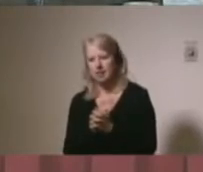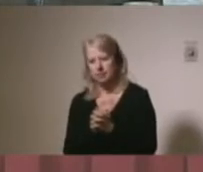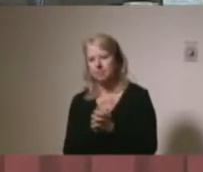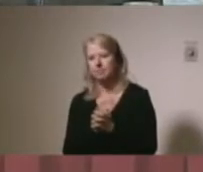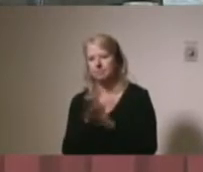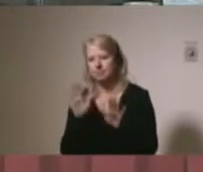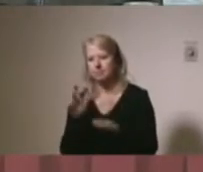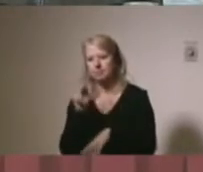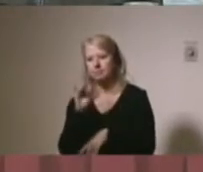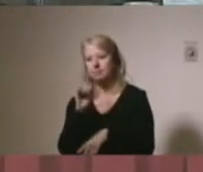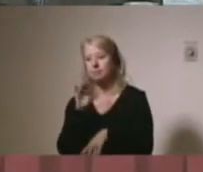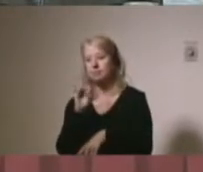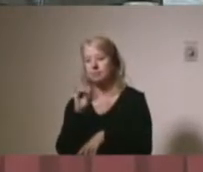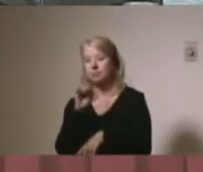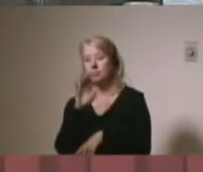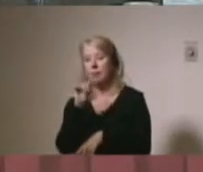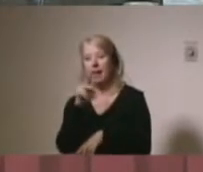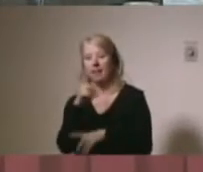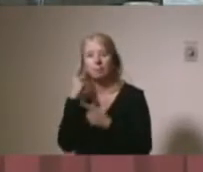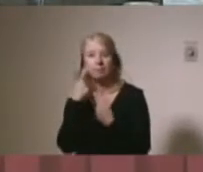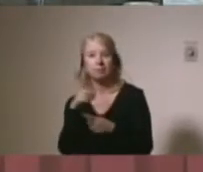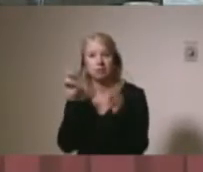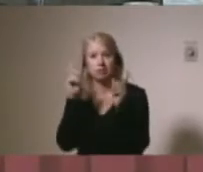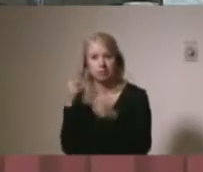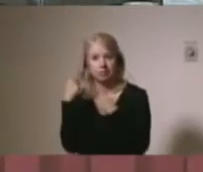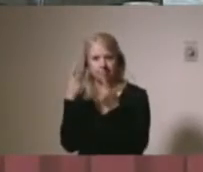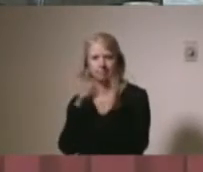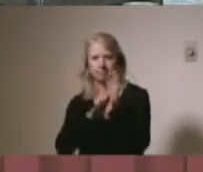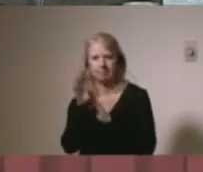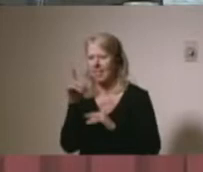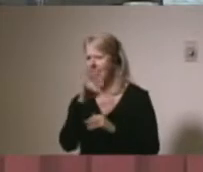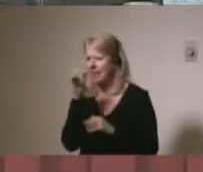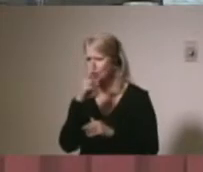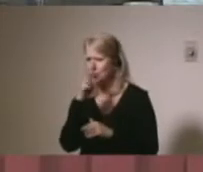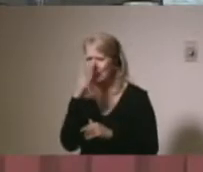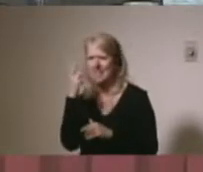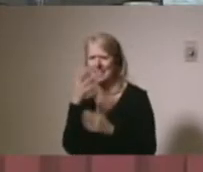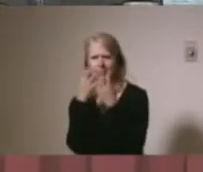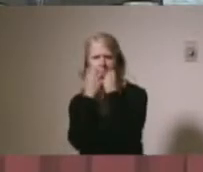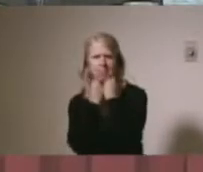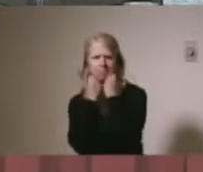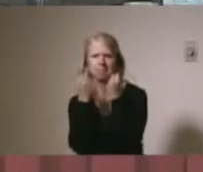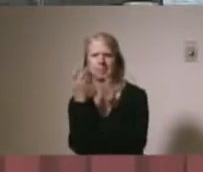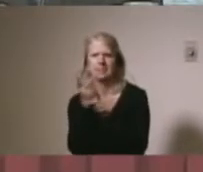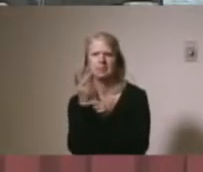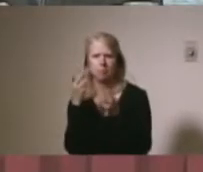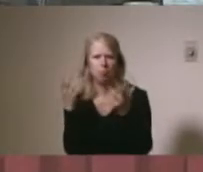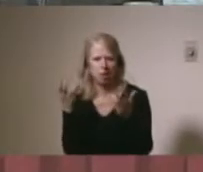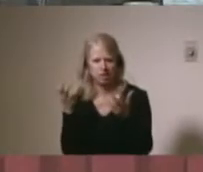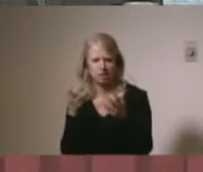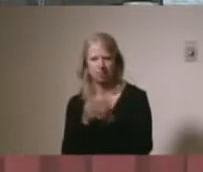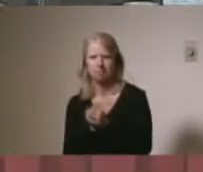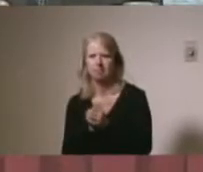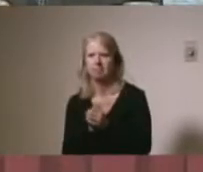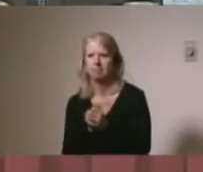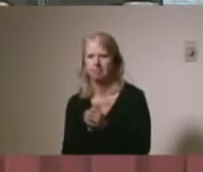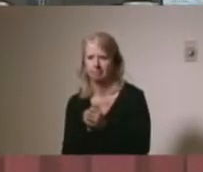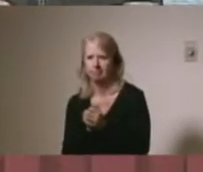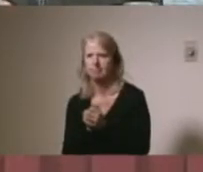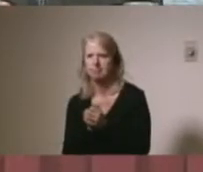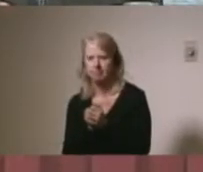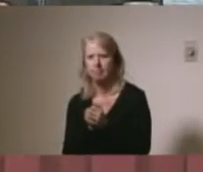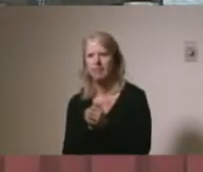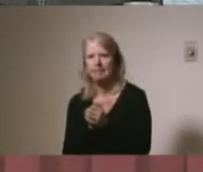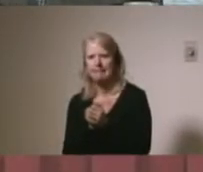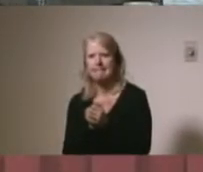what Kiwi Bank has delivered is something unique, and we want to keep it. So what I do